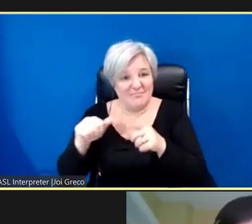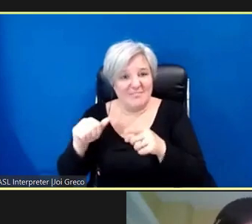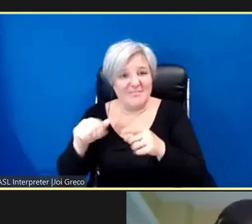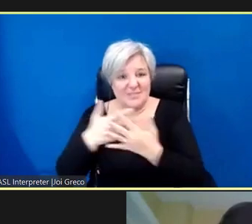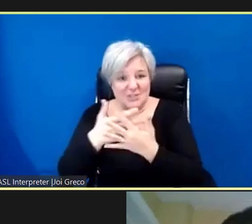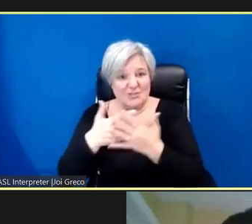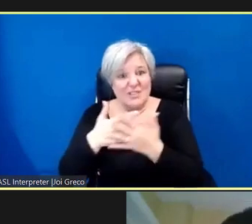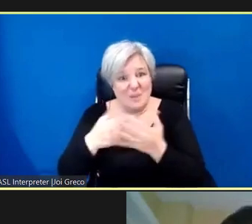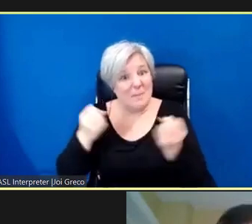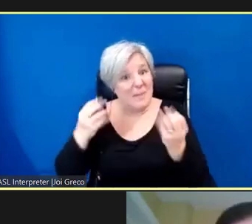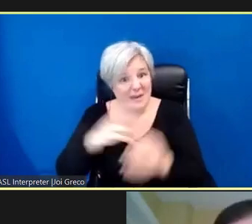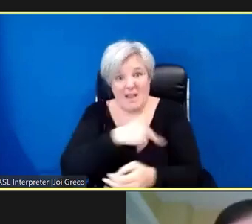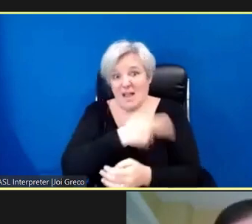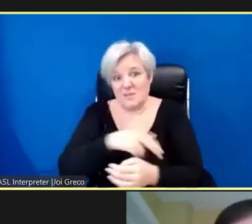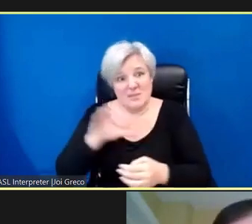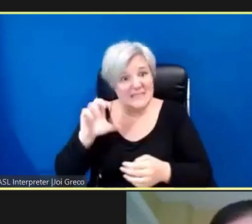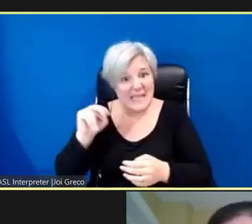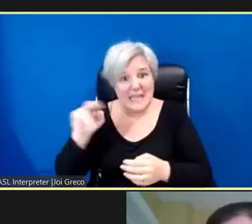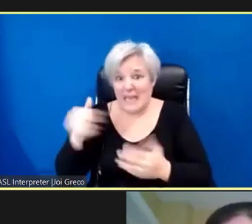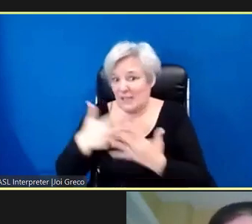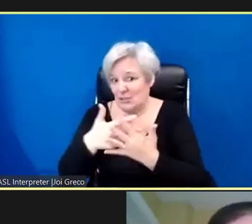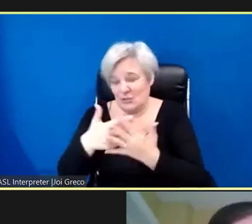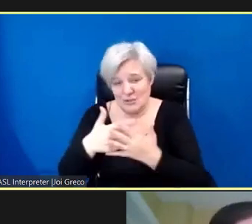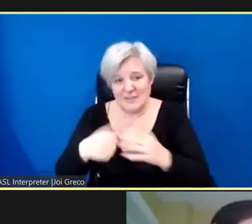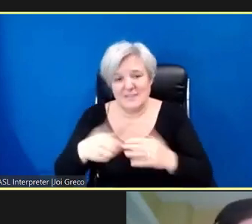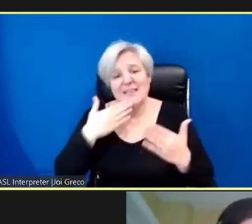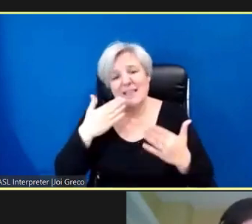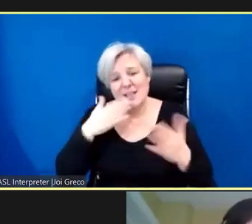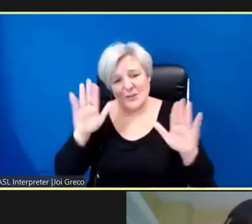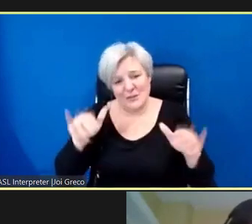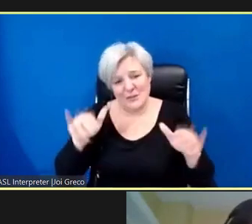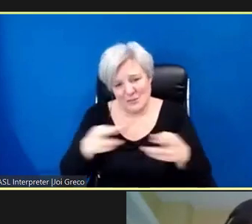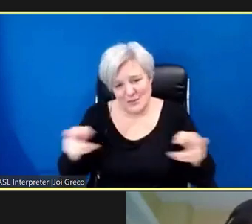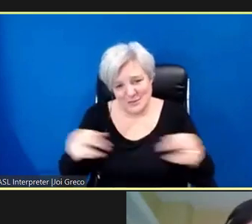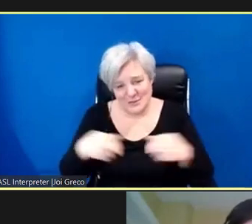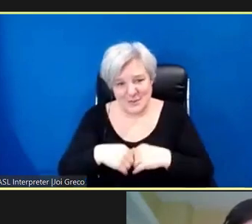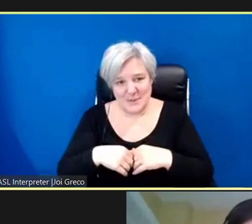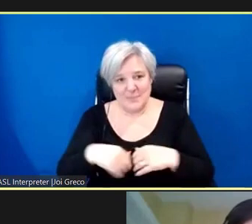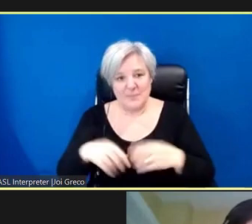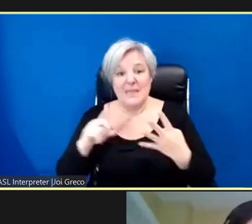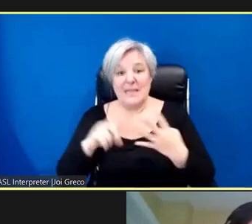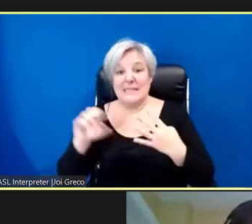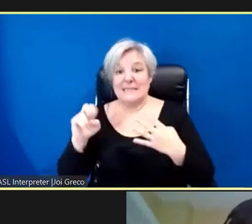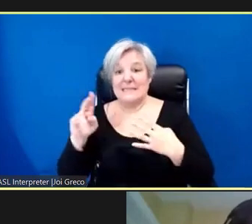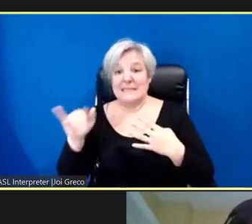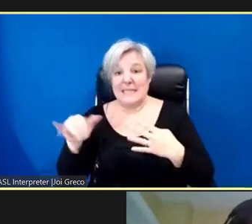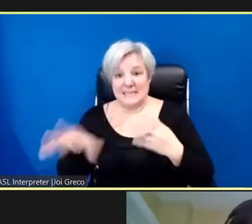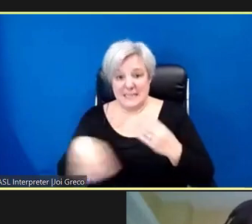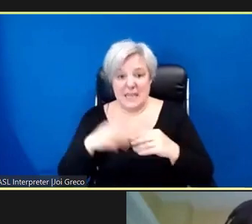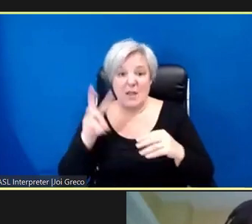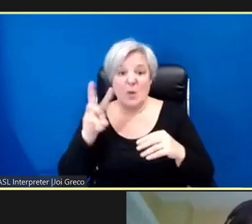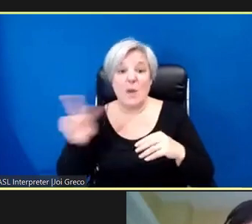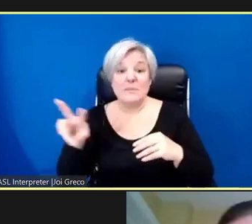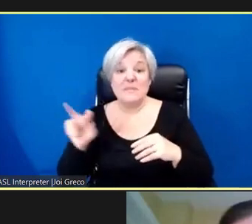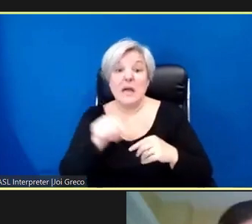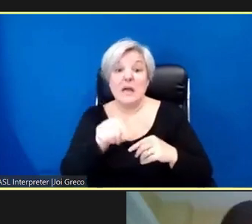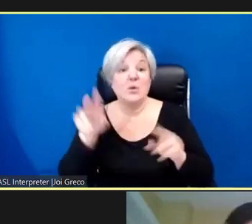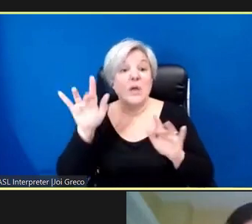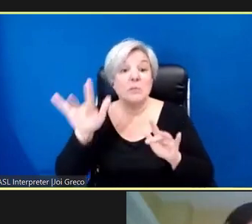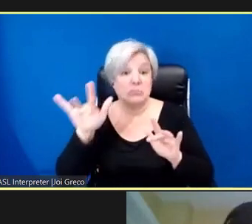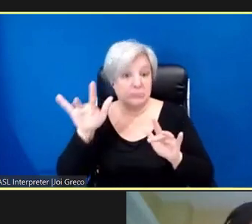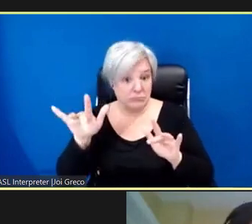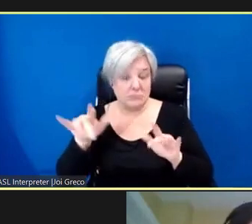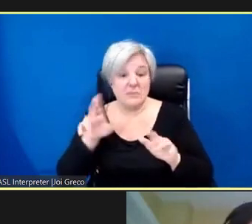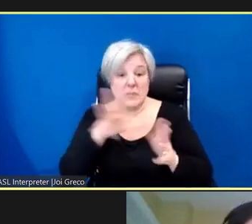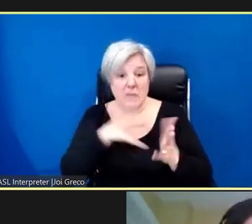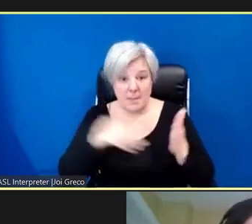screeners in many hospitals in Michigan. Thanks for an amazing resource. And then Stacy has put the web link. So if you guys can